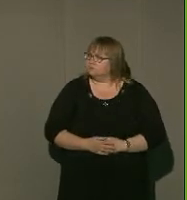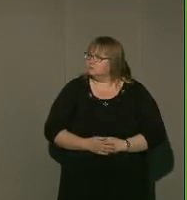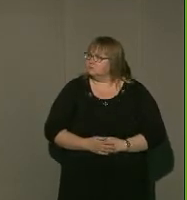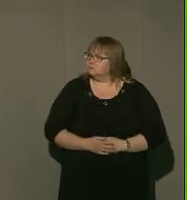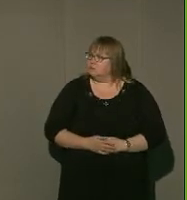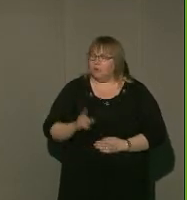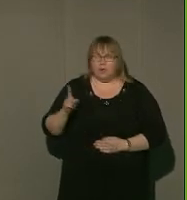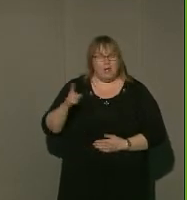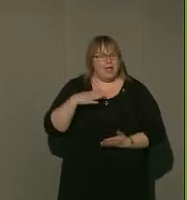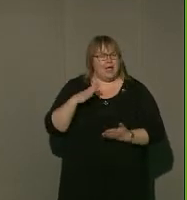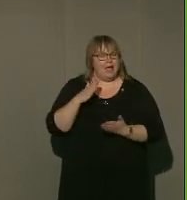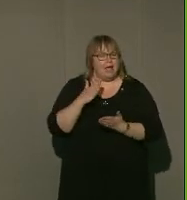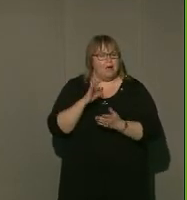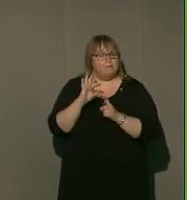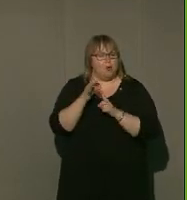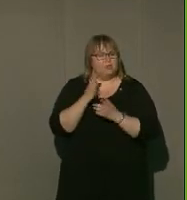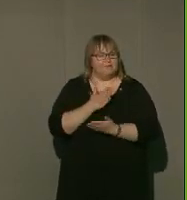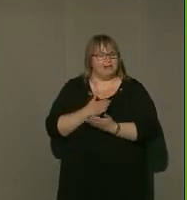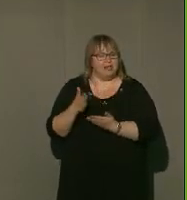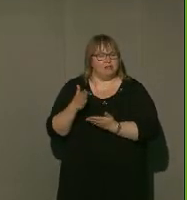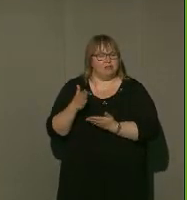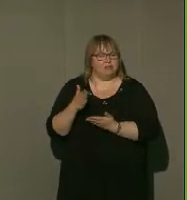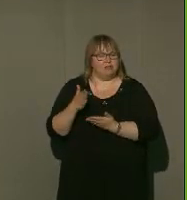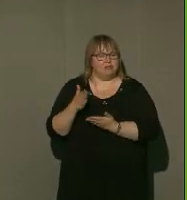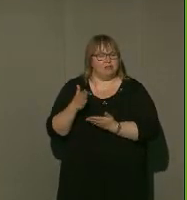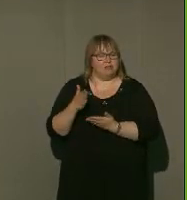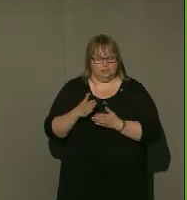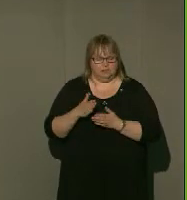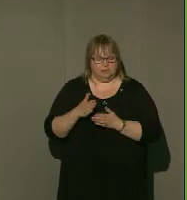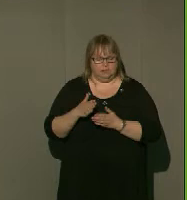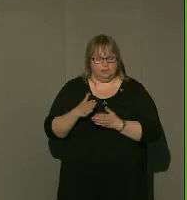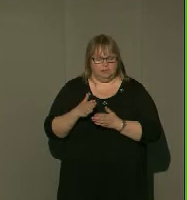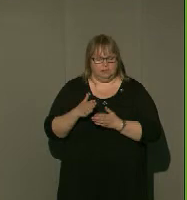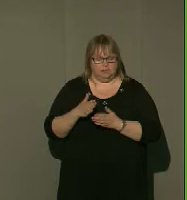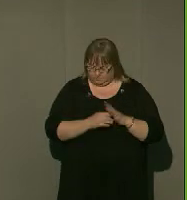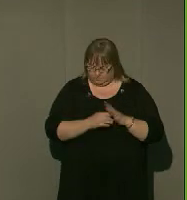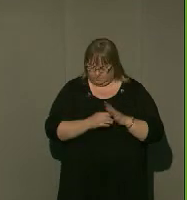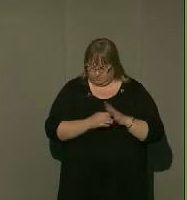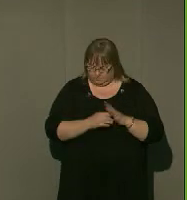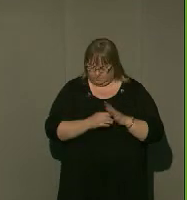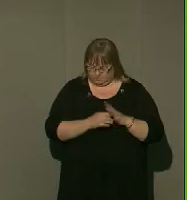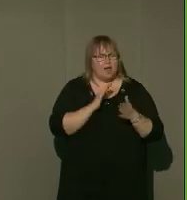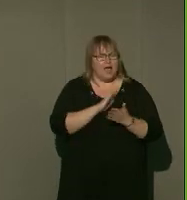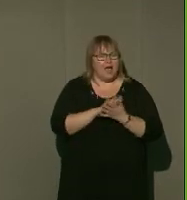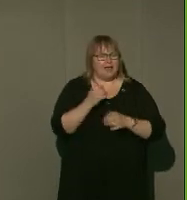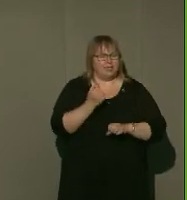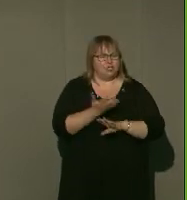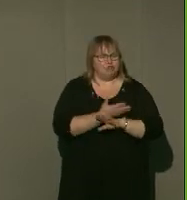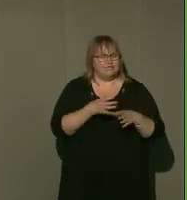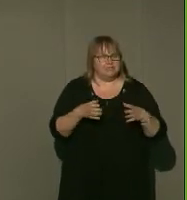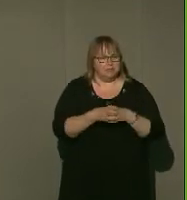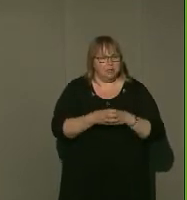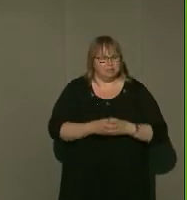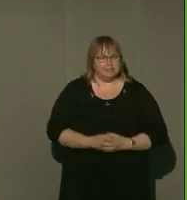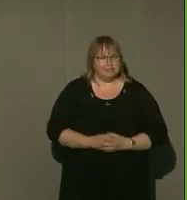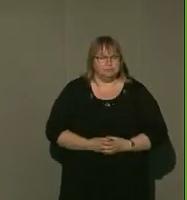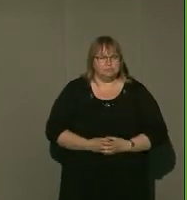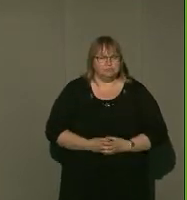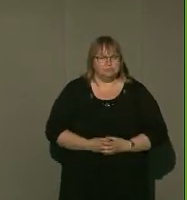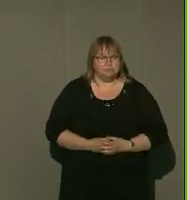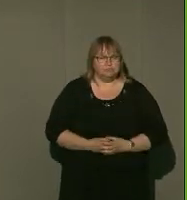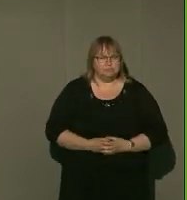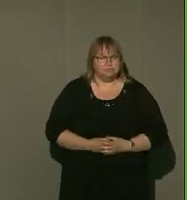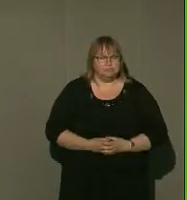Sure. Point of clarity. Anna Hughes, Hackney Green Party. From what Samir said, it didn't seem to me that